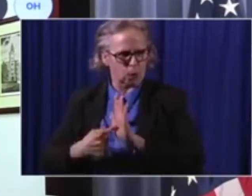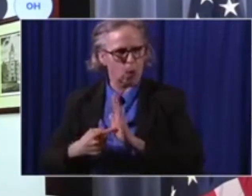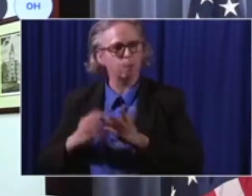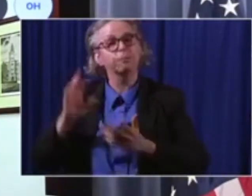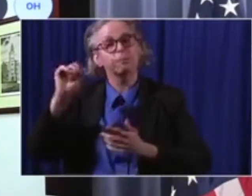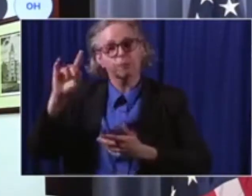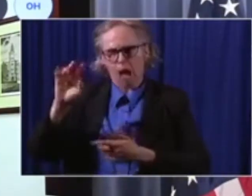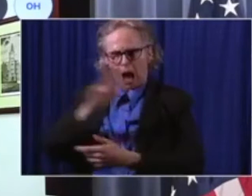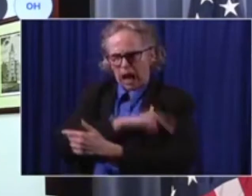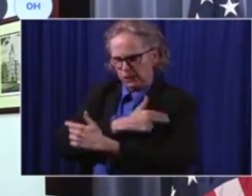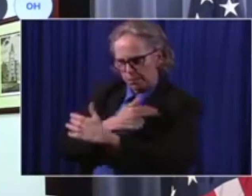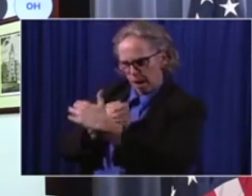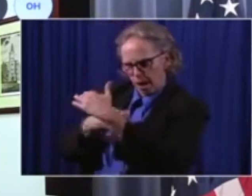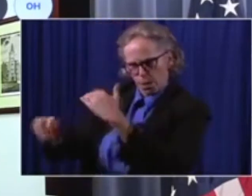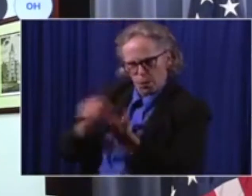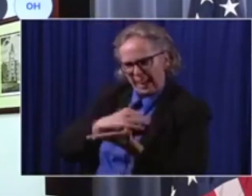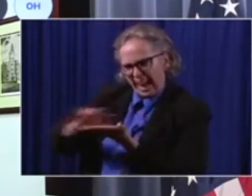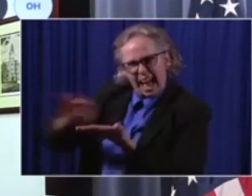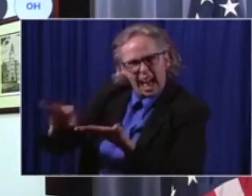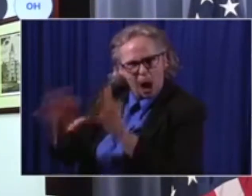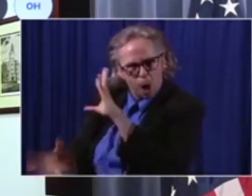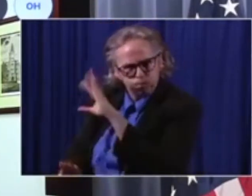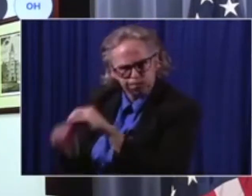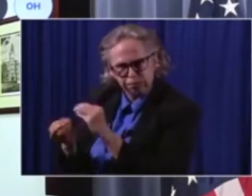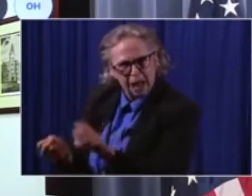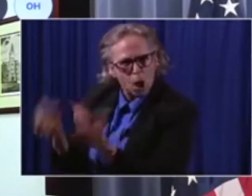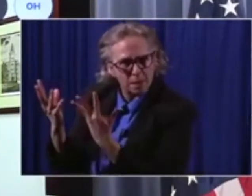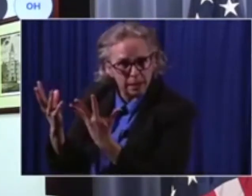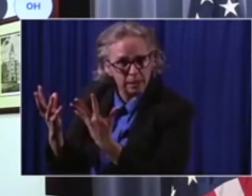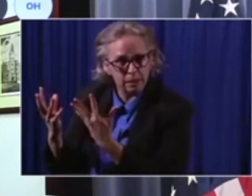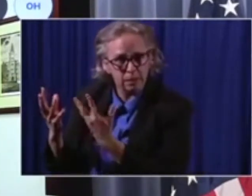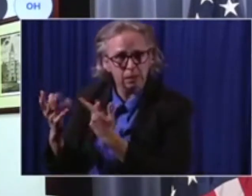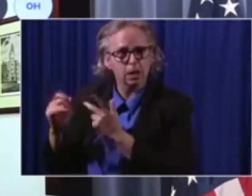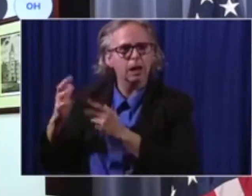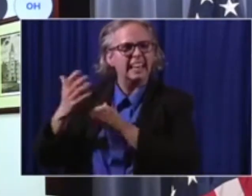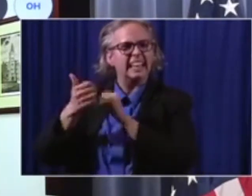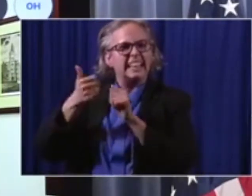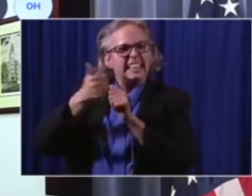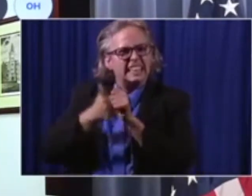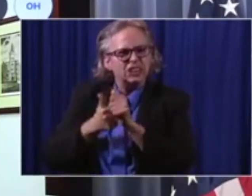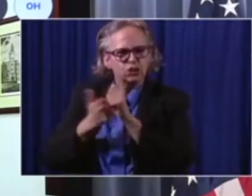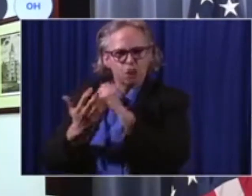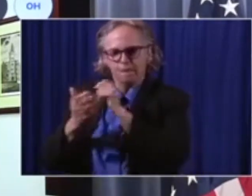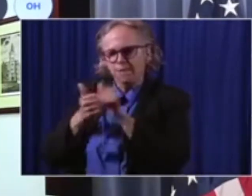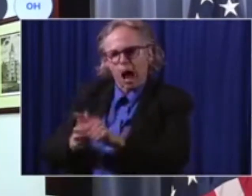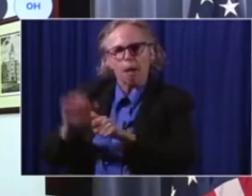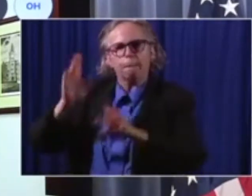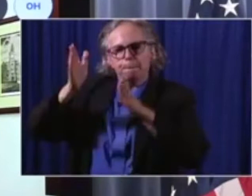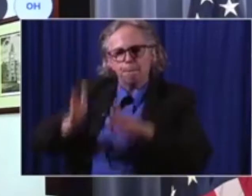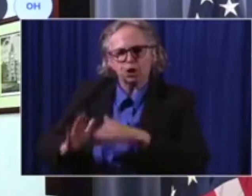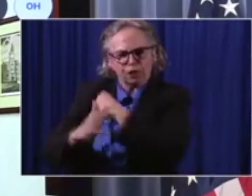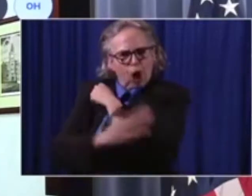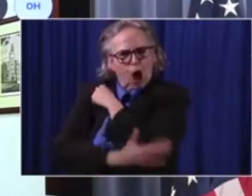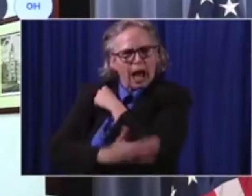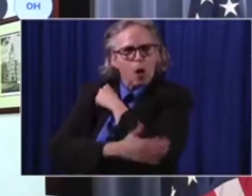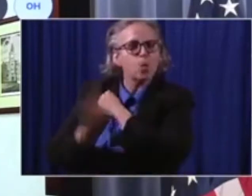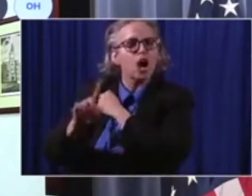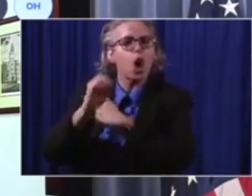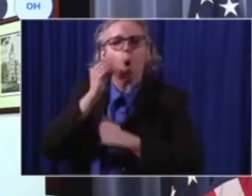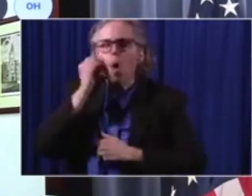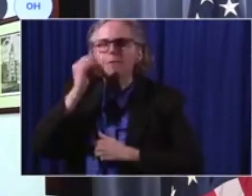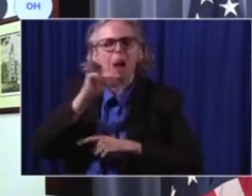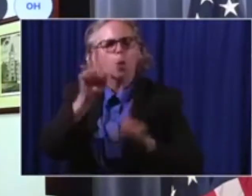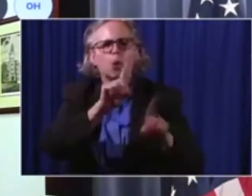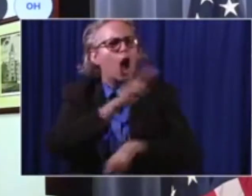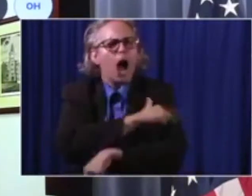not based on the location of the hospital. It's based on the zip code where the patient lives. And what that looks at is, once again, a sustained